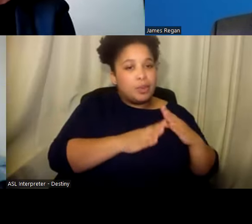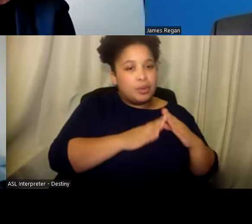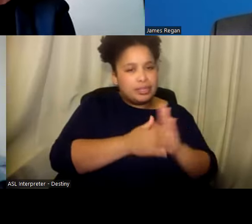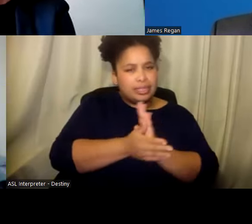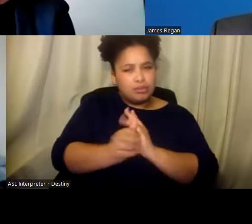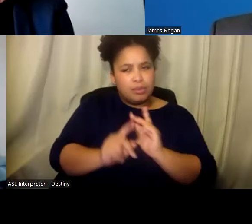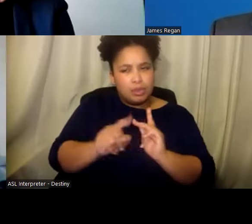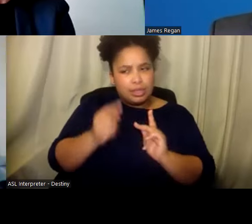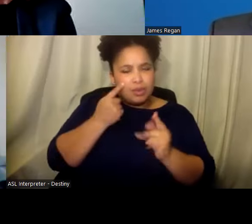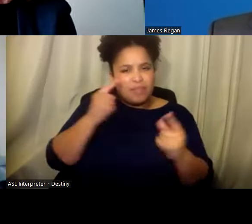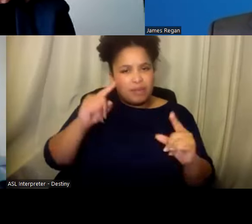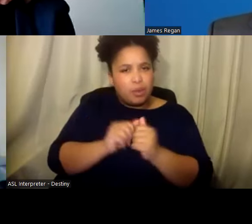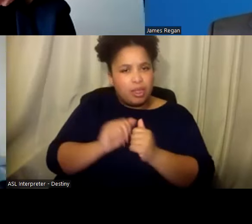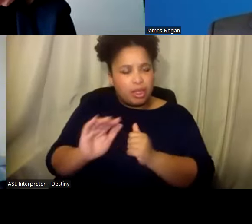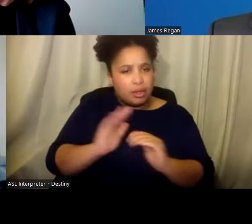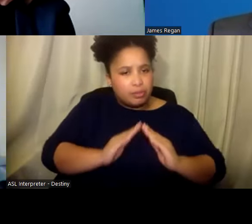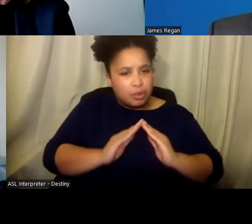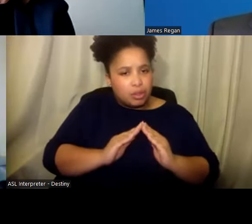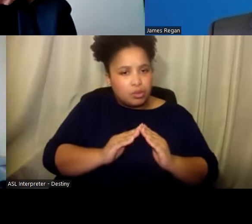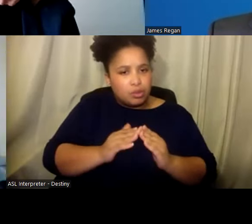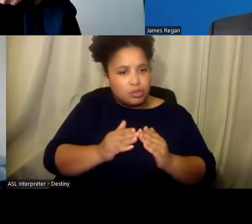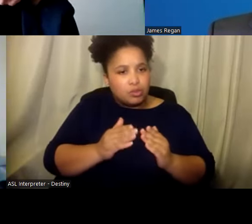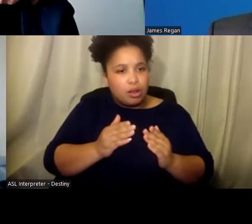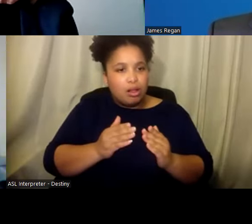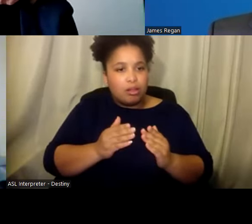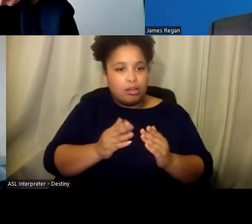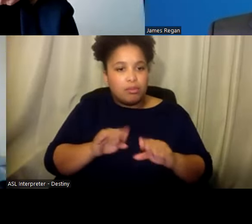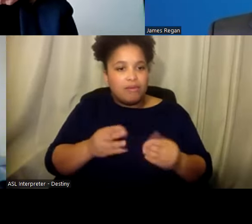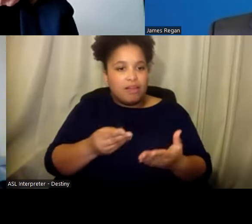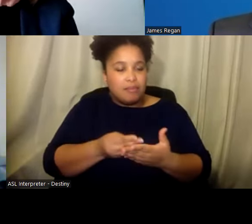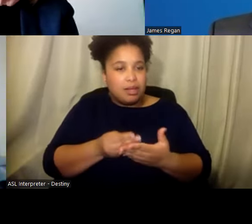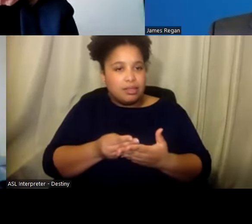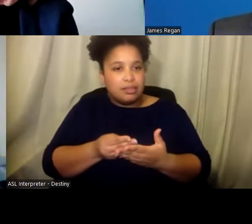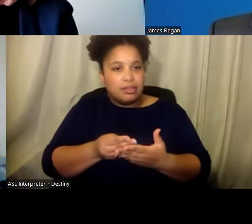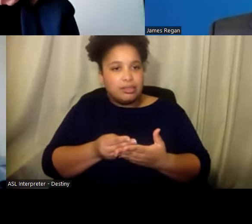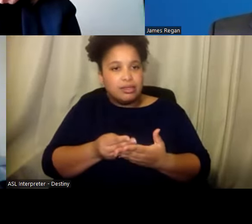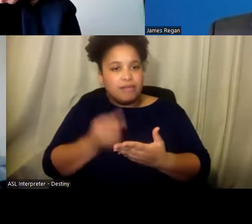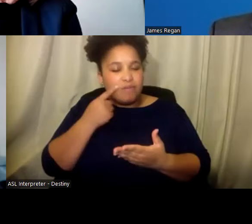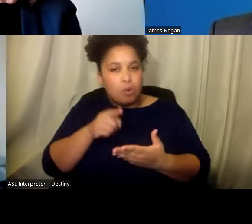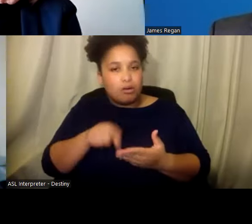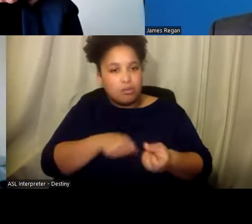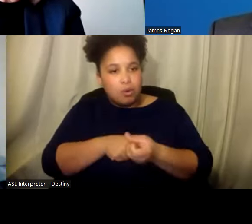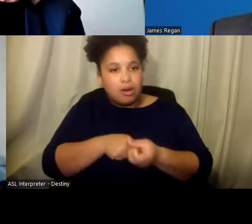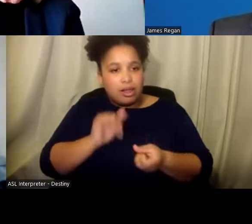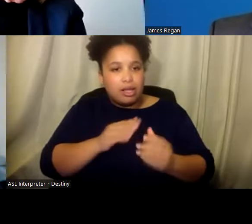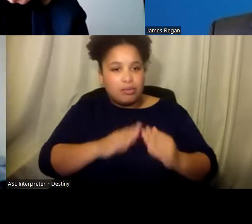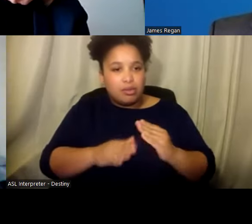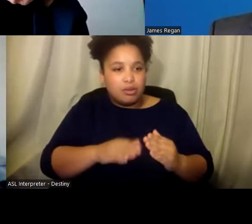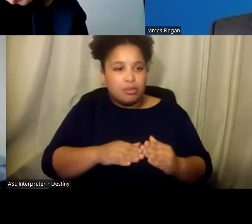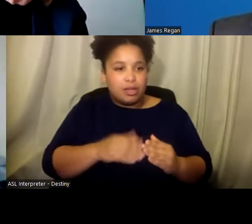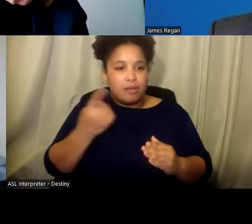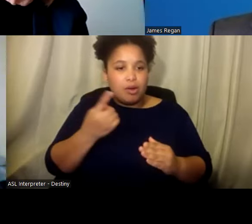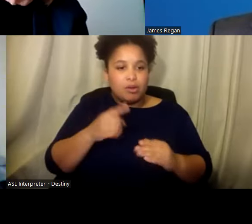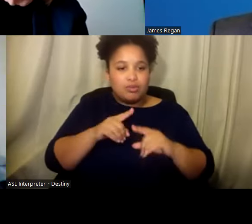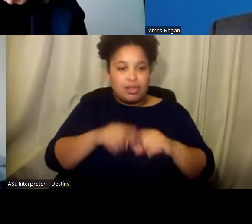with their communities, which should then enable funding to go through that community. So Andrea, I'm always relying on you,